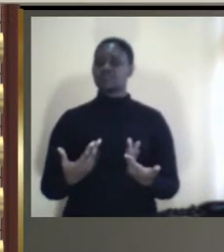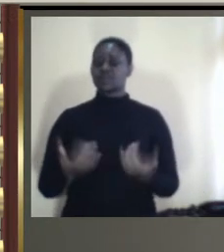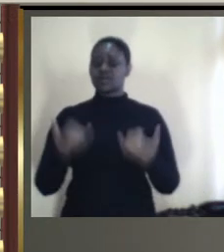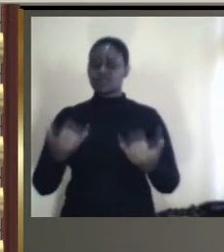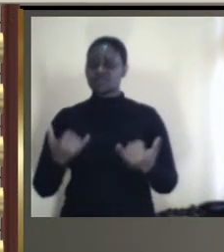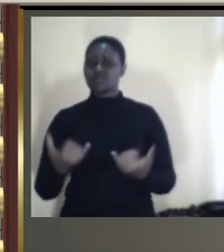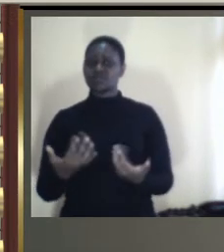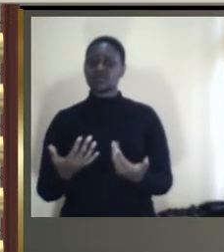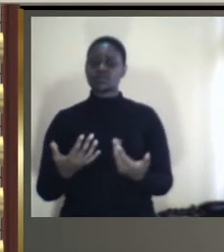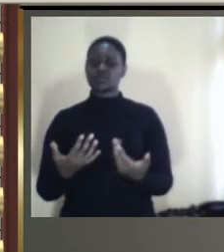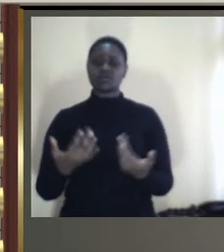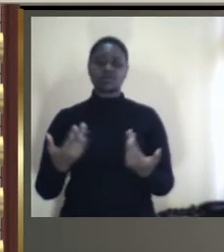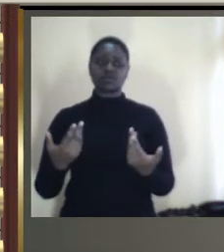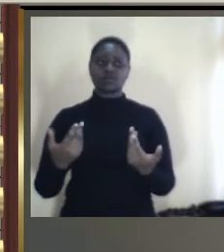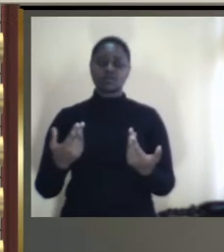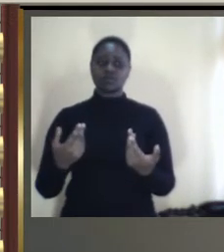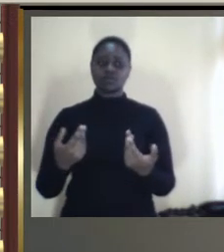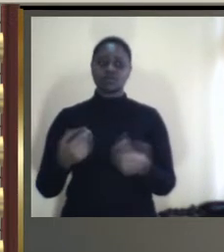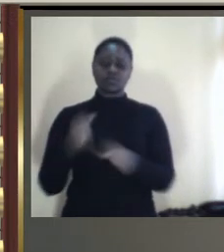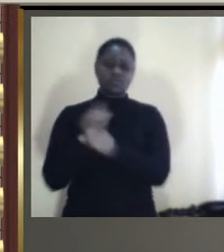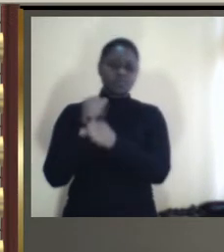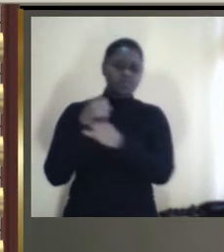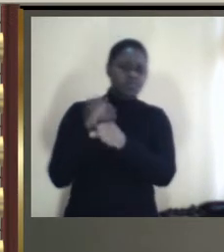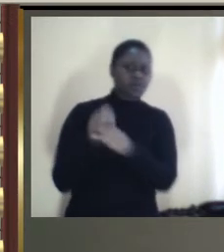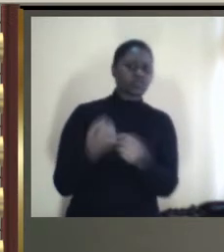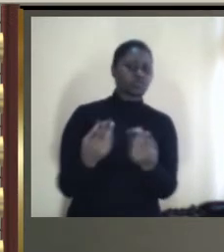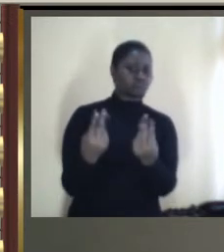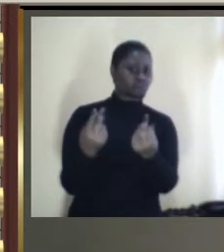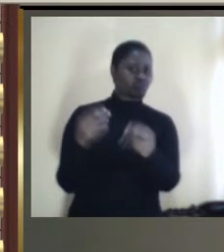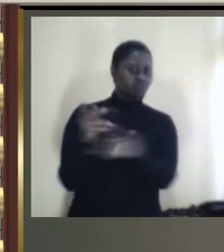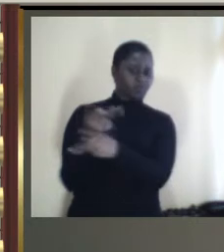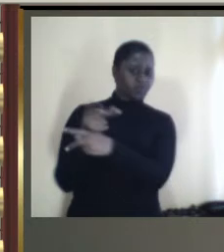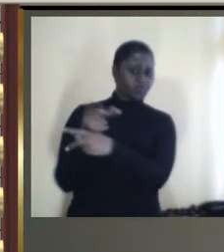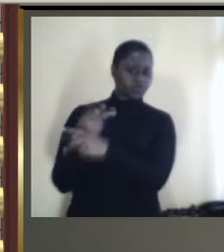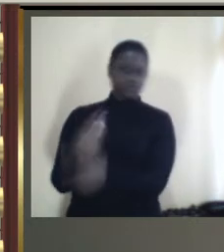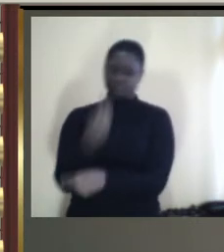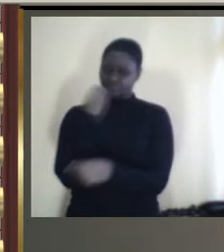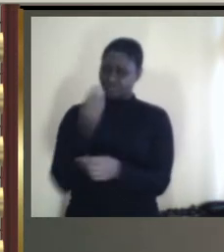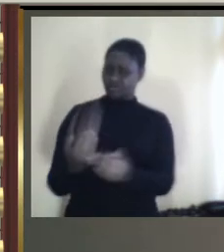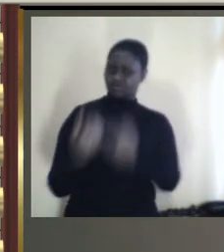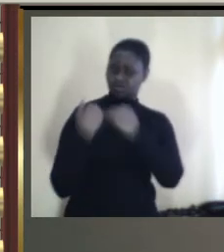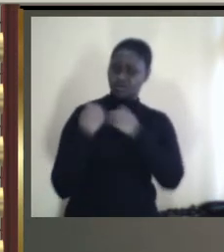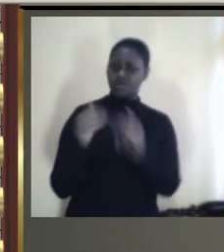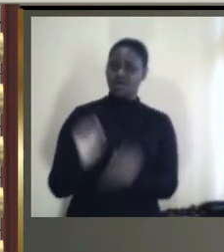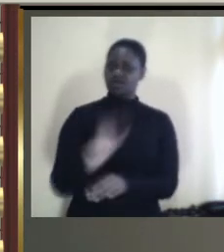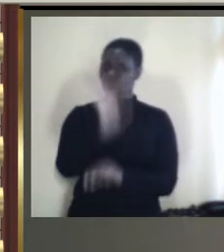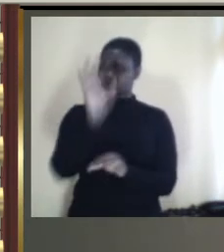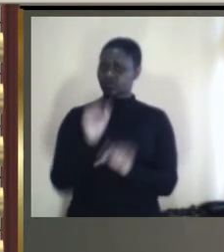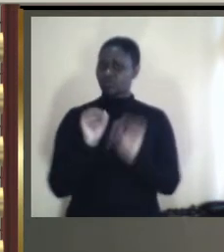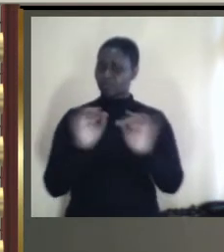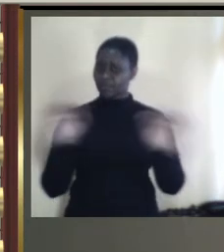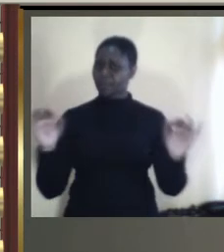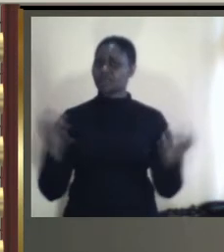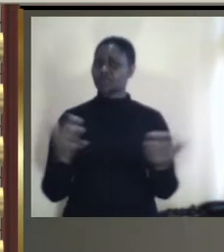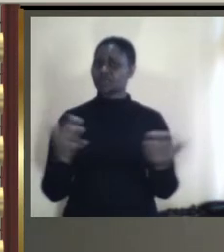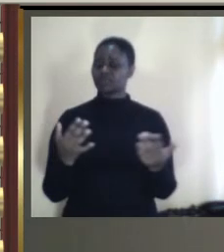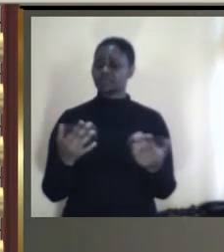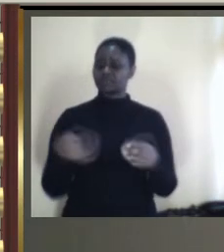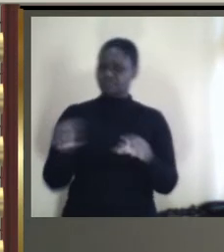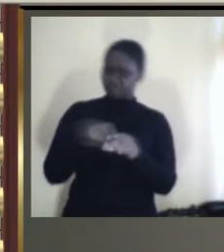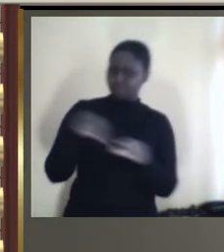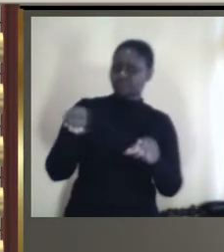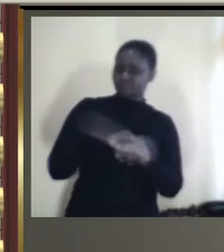line with Mozambique poses a threat of food production, security, and well-being of our citizens as long as their internal